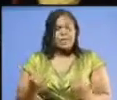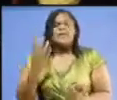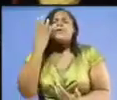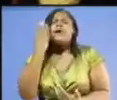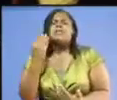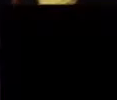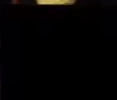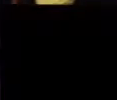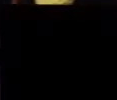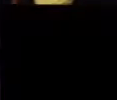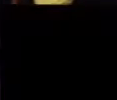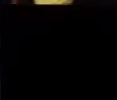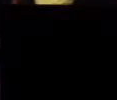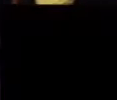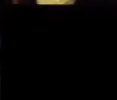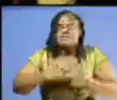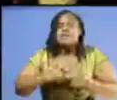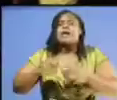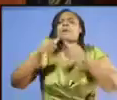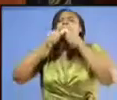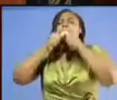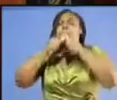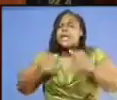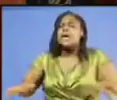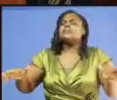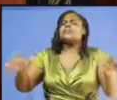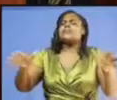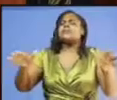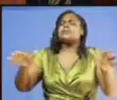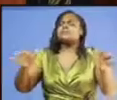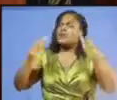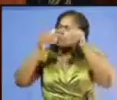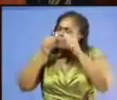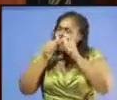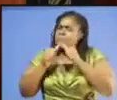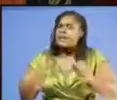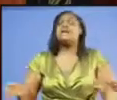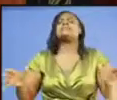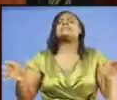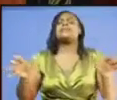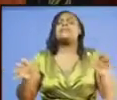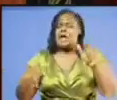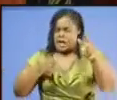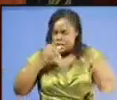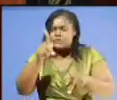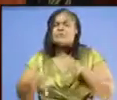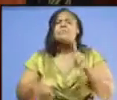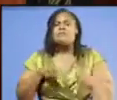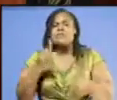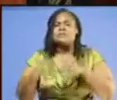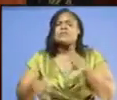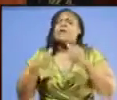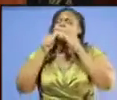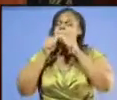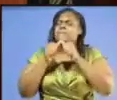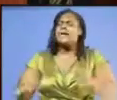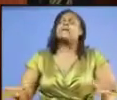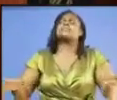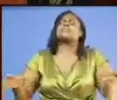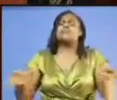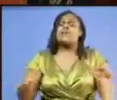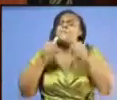problems, blessed is that people. Blessed is that people.